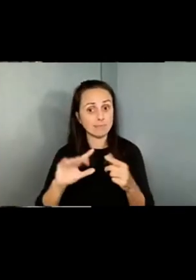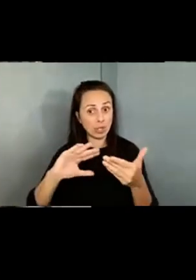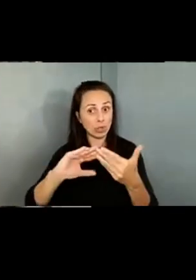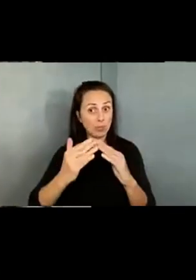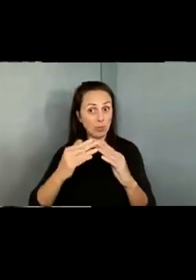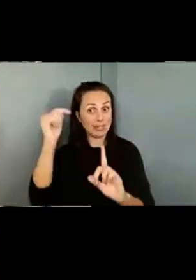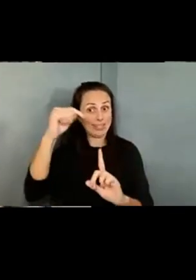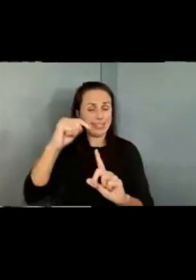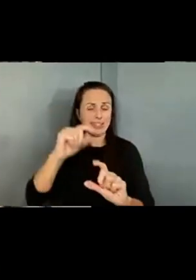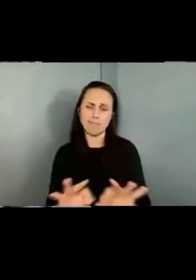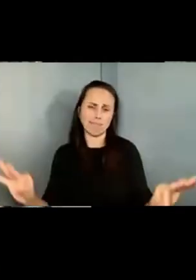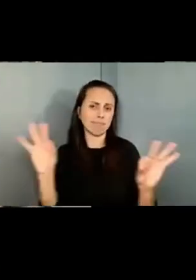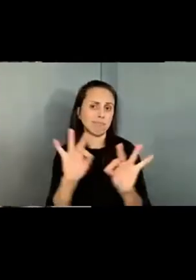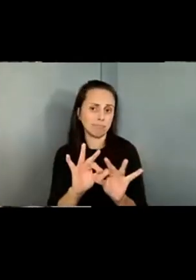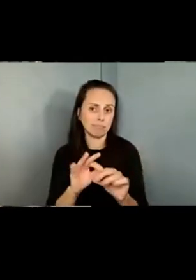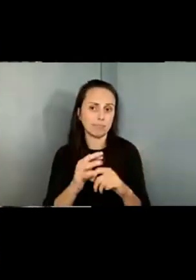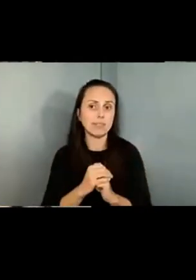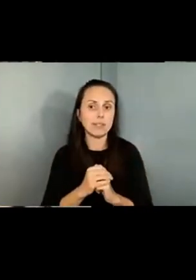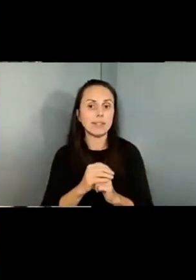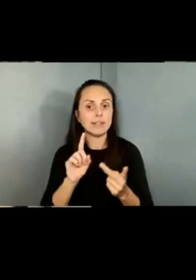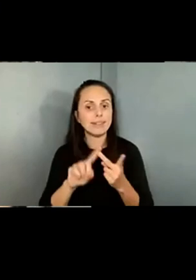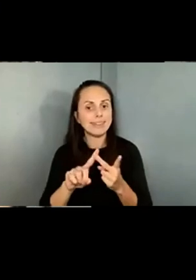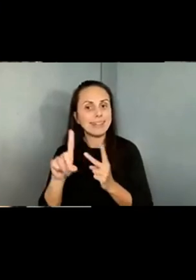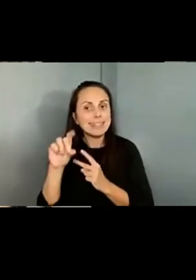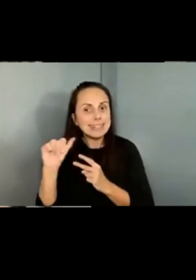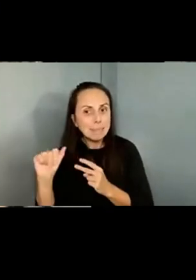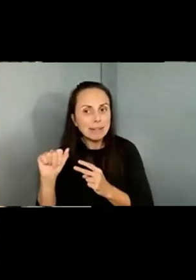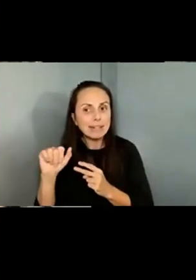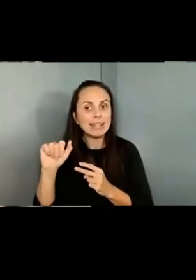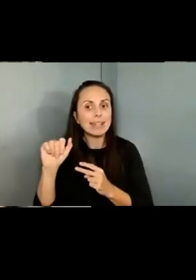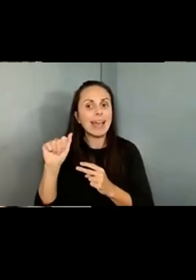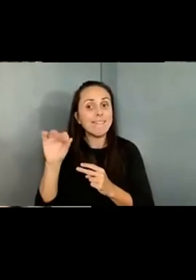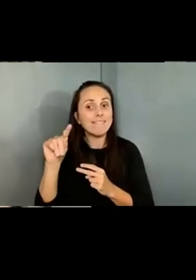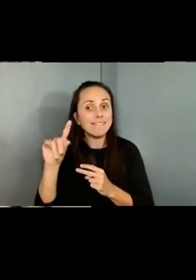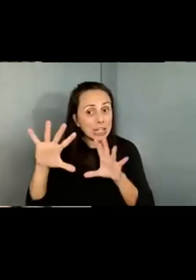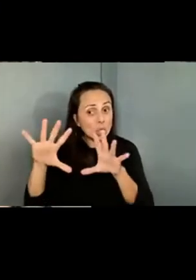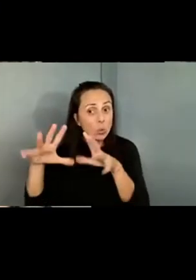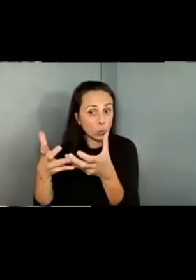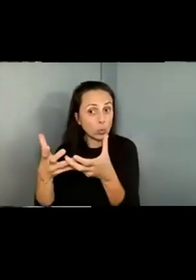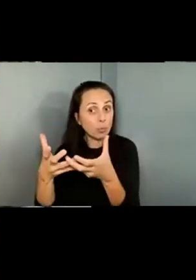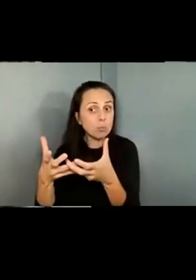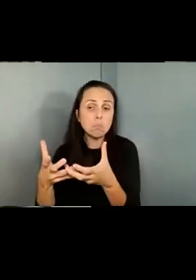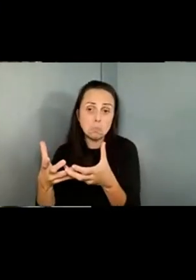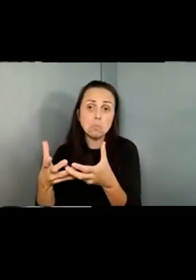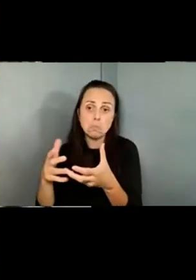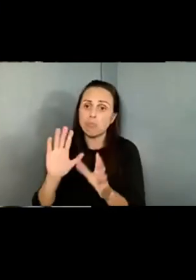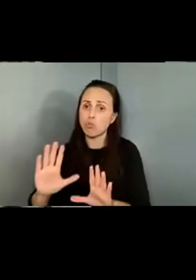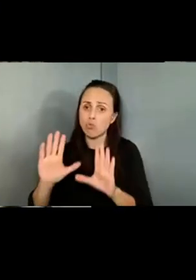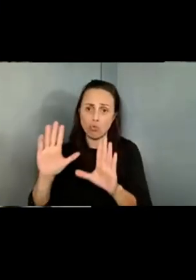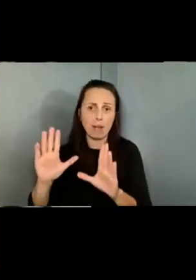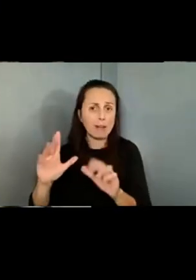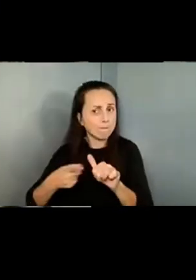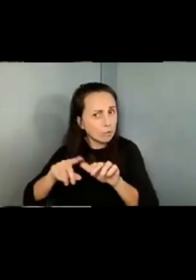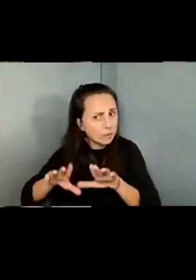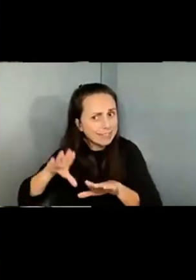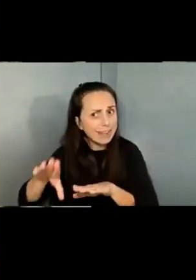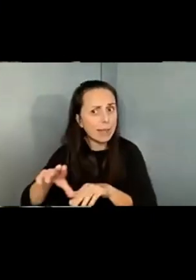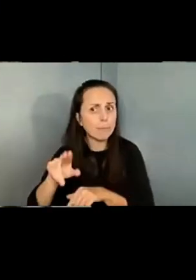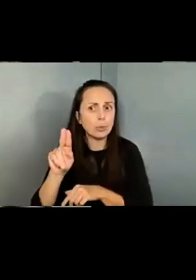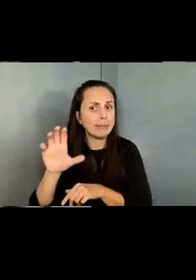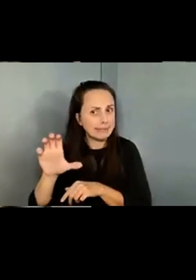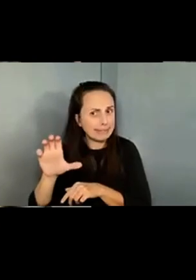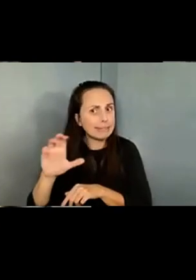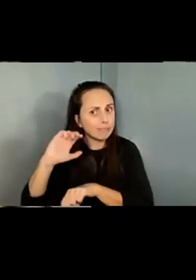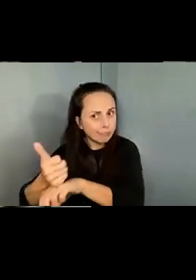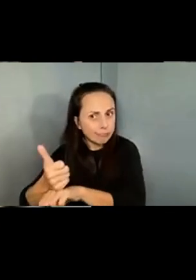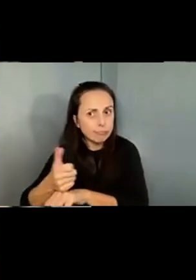is community is so important, and the disability affinity group has been one, I think, great step